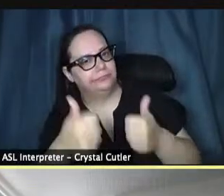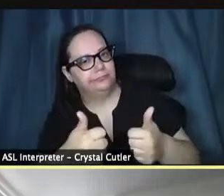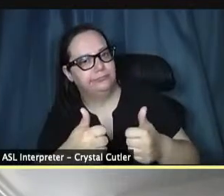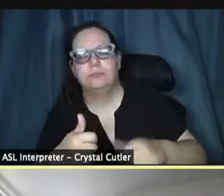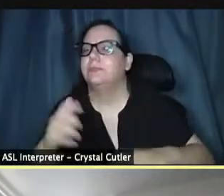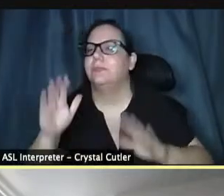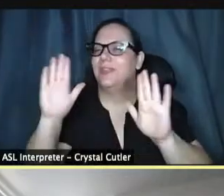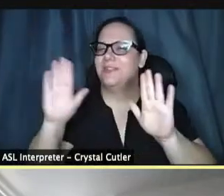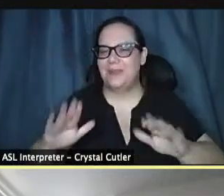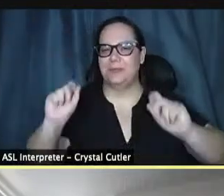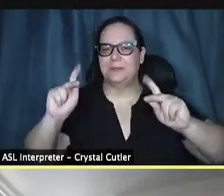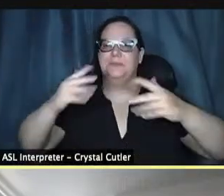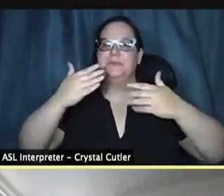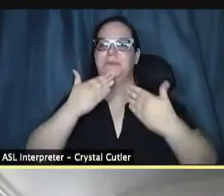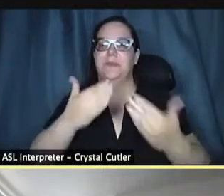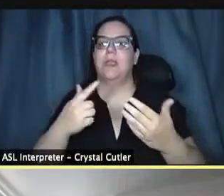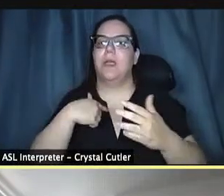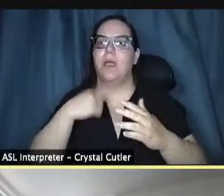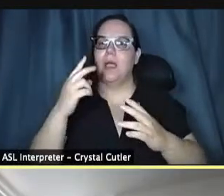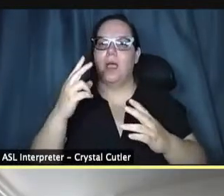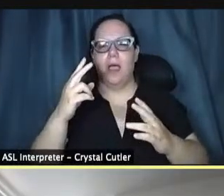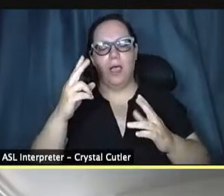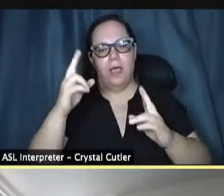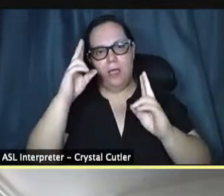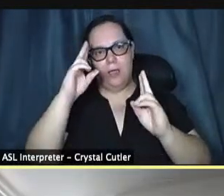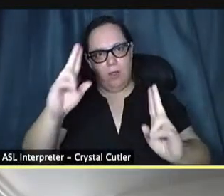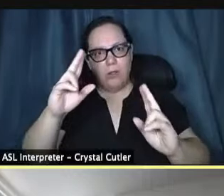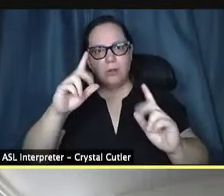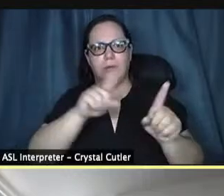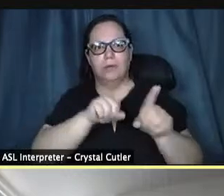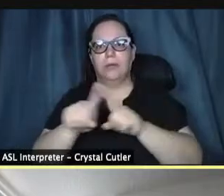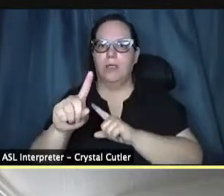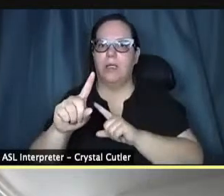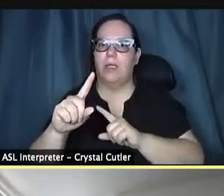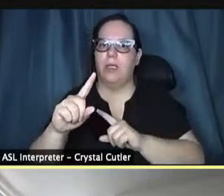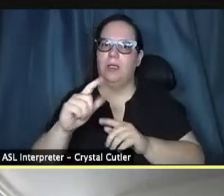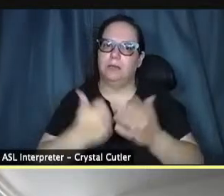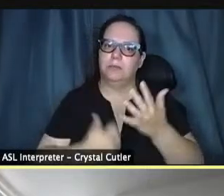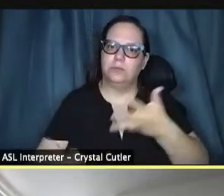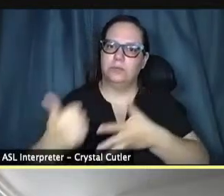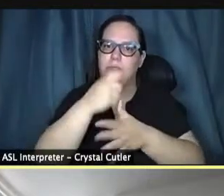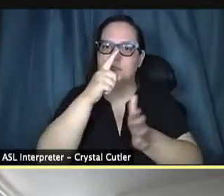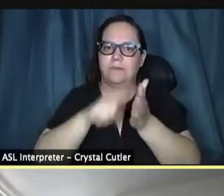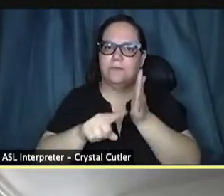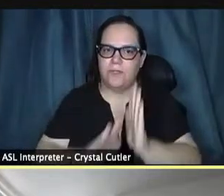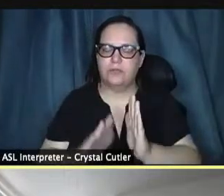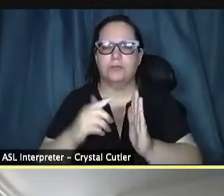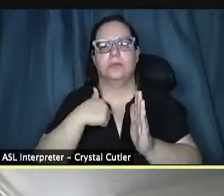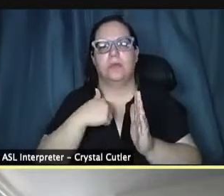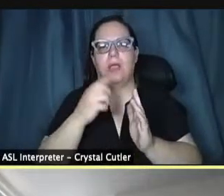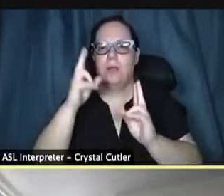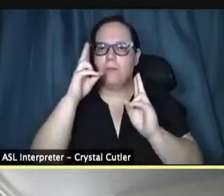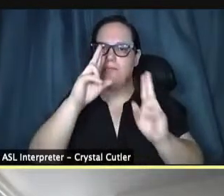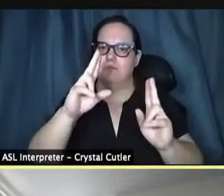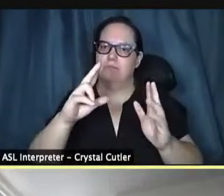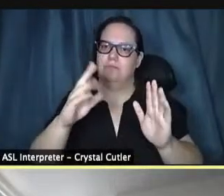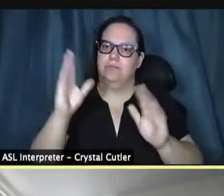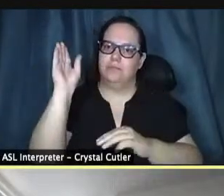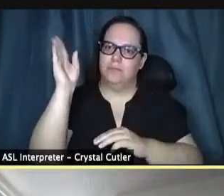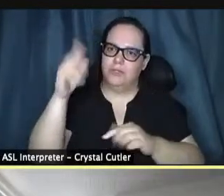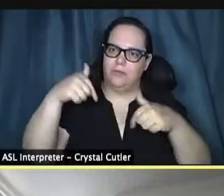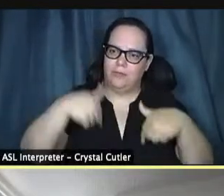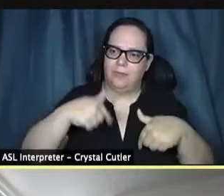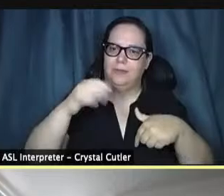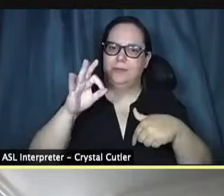I'm honored to, as principal investigator of Lunar Trailblazer, I'm honored to present at this forum following on the